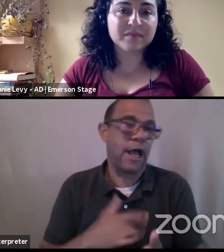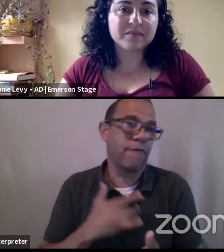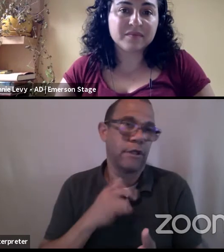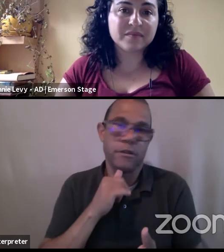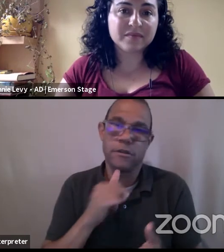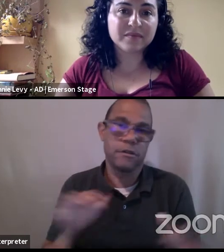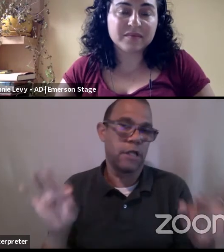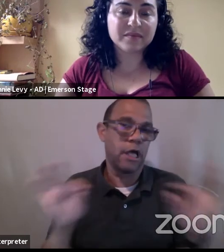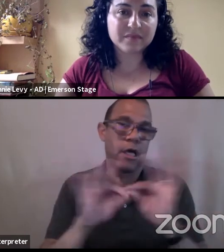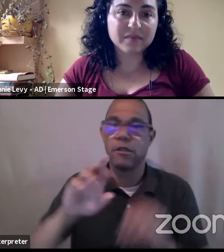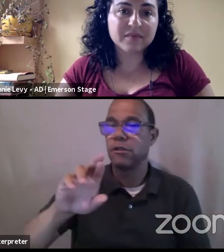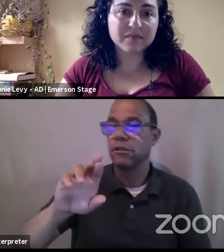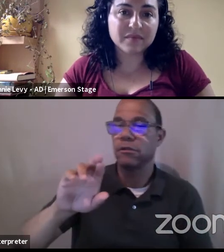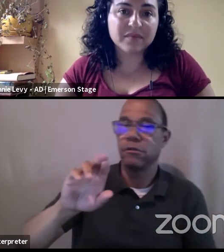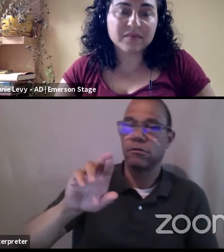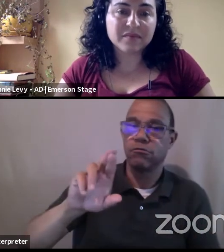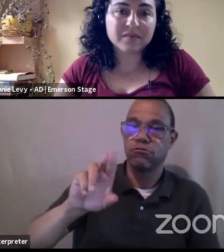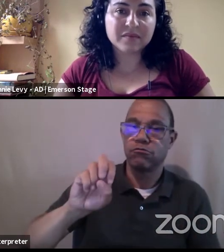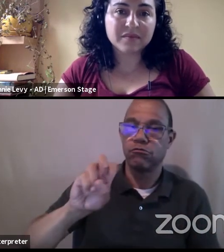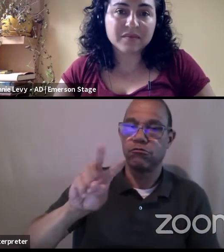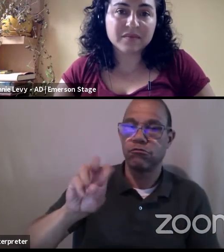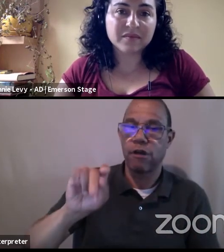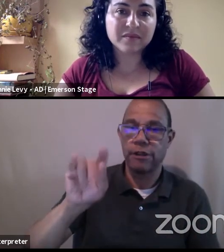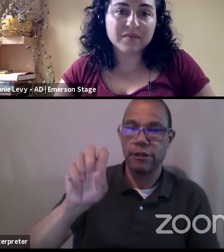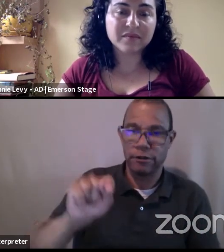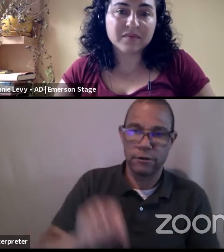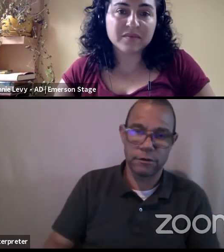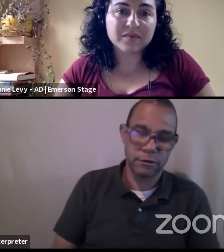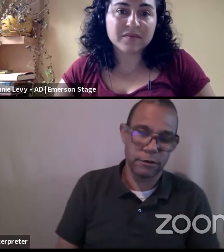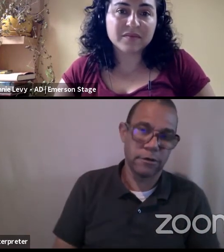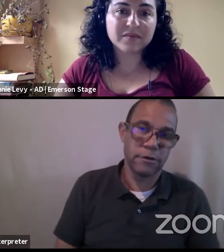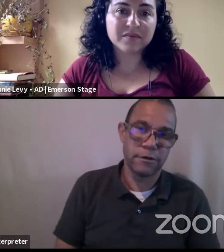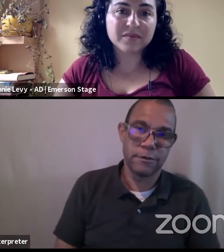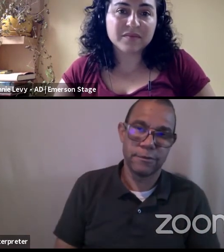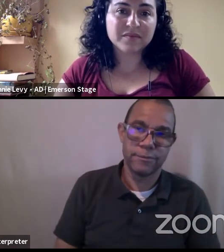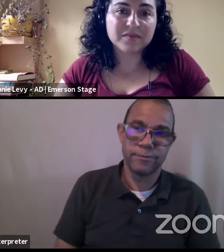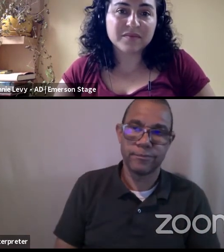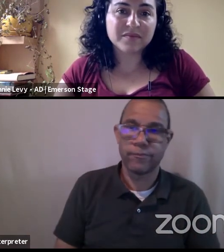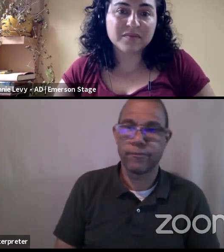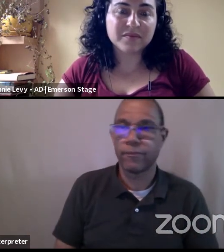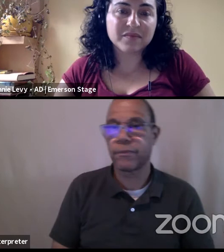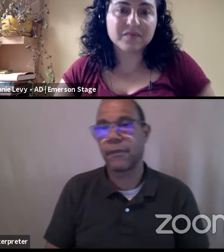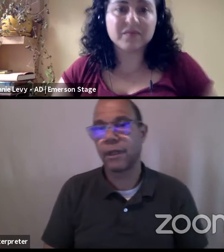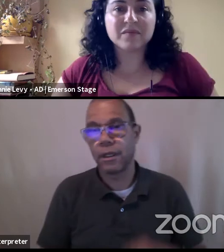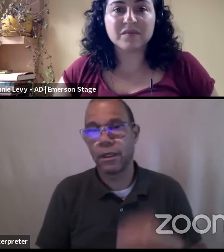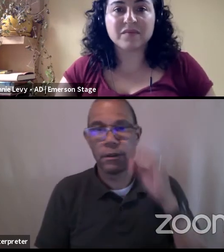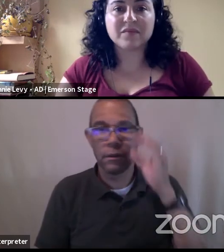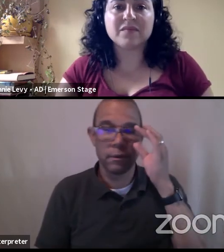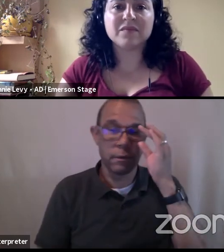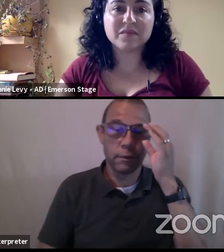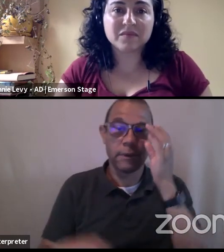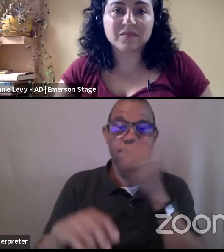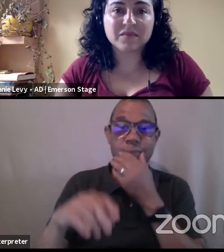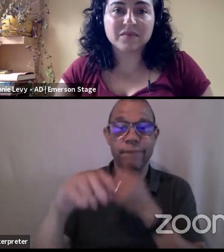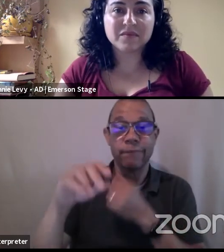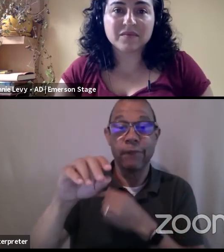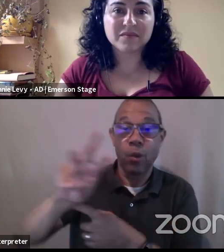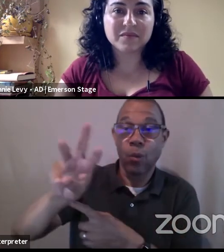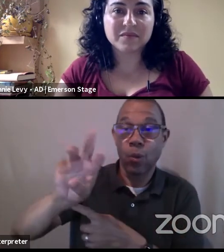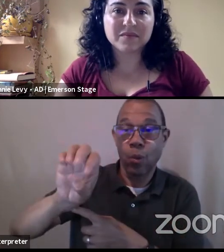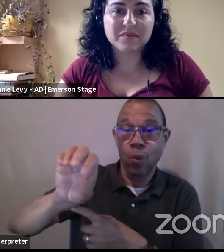it has to stay relevant. Look at how, you know, the, you weapons of the world have changed so